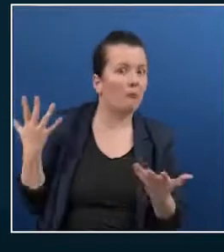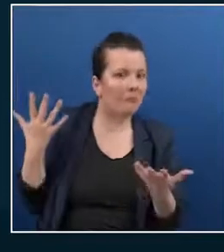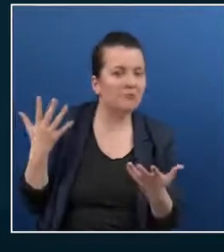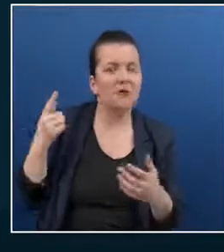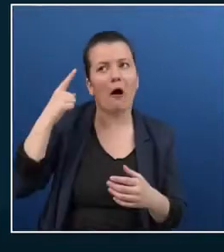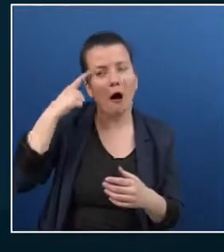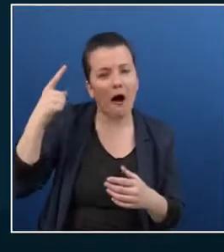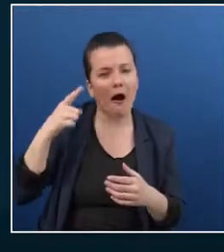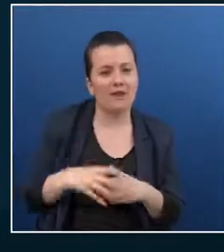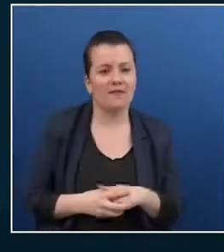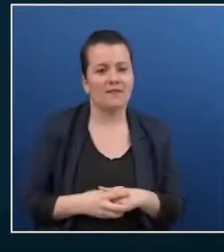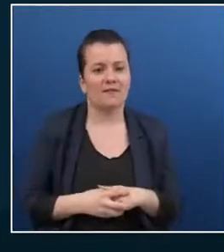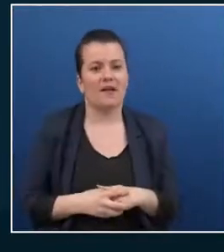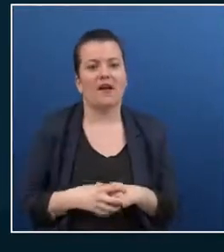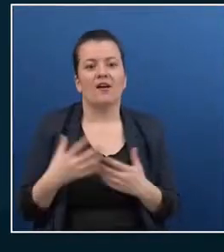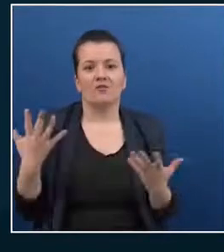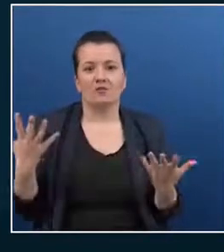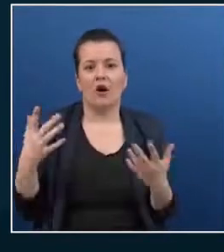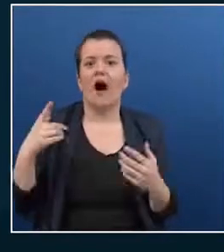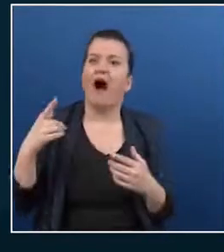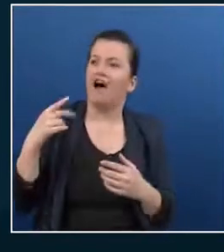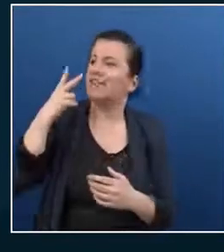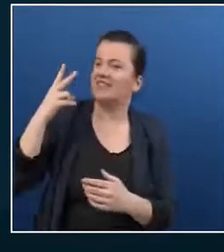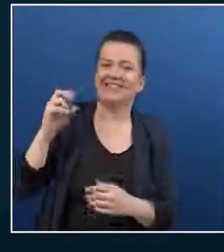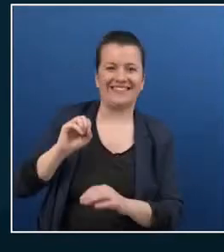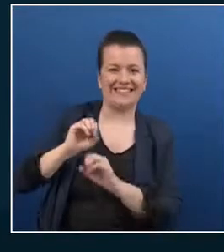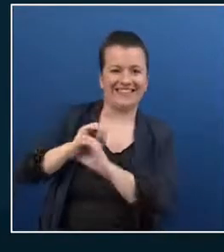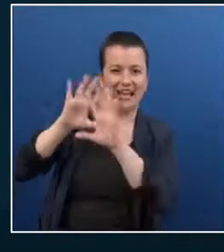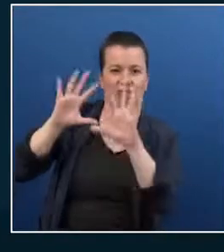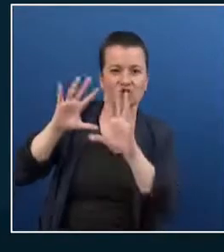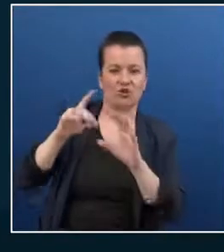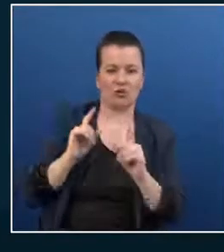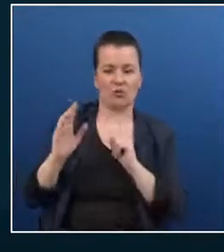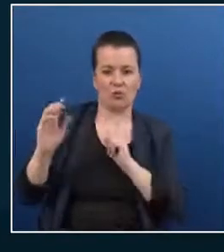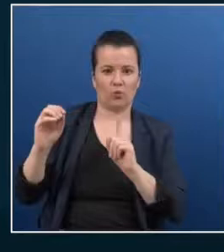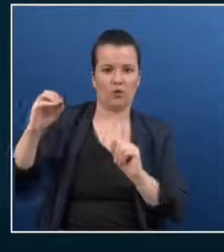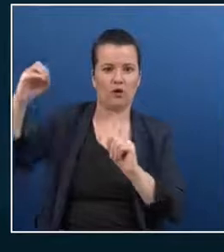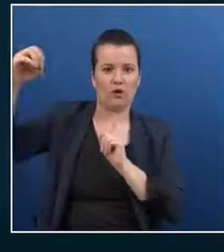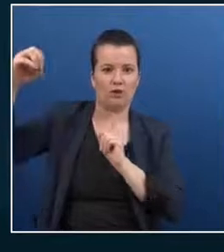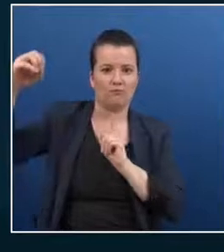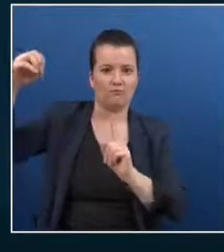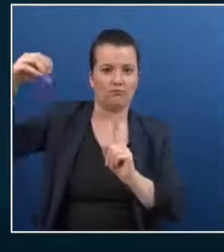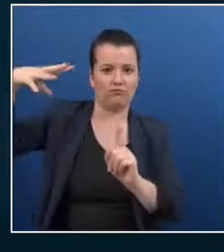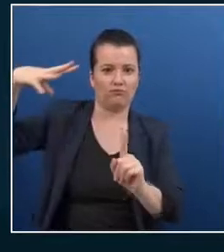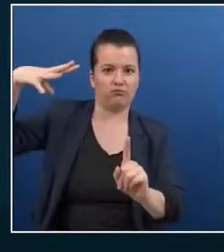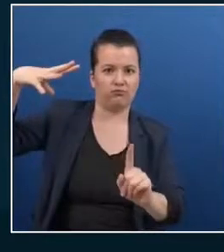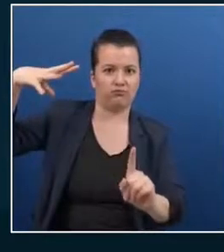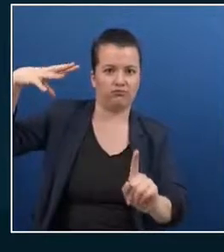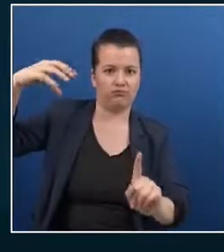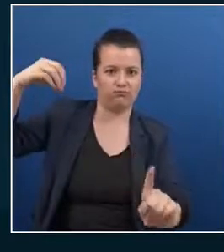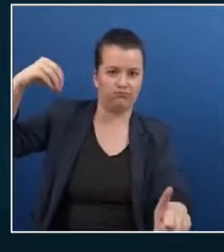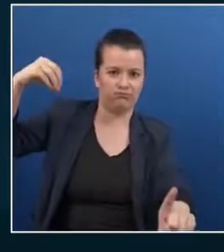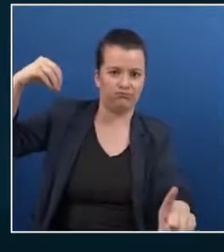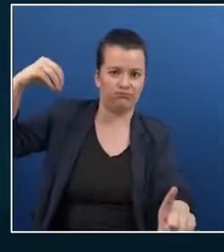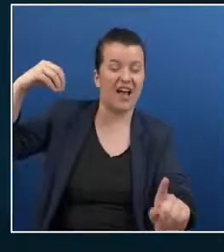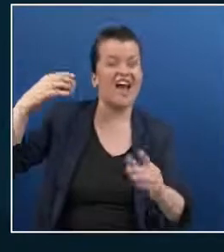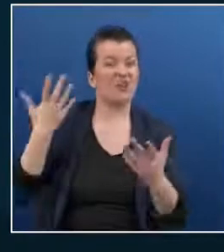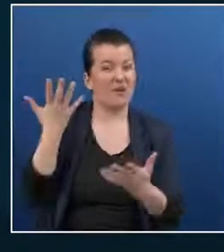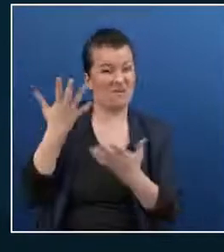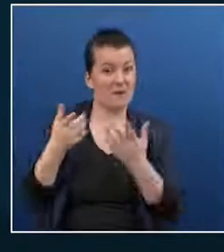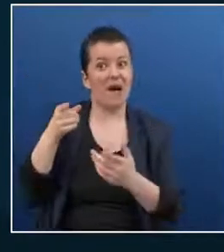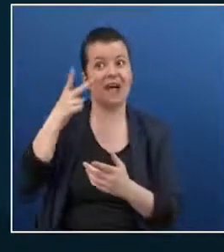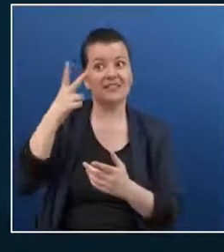to less consumption, which is leading to less of a footprint. And so, I use the